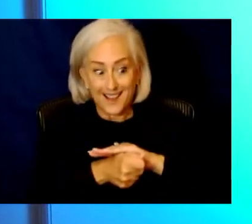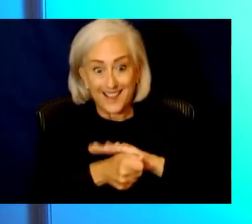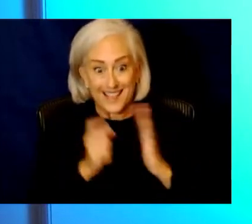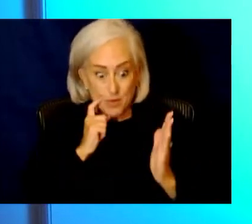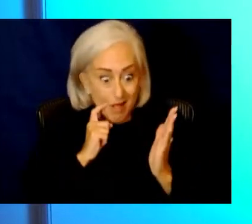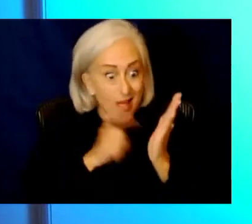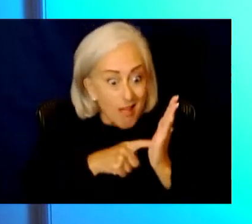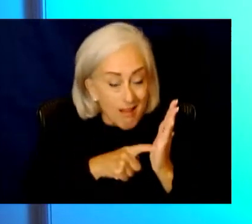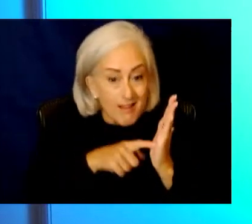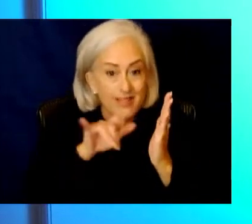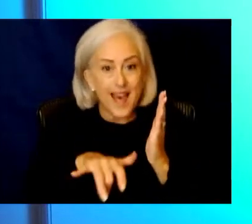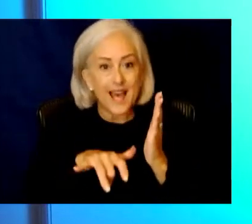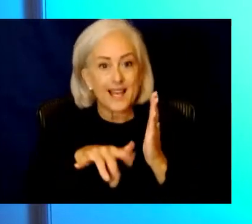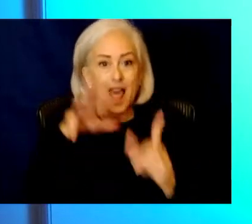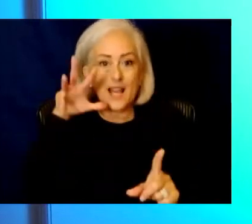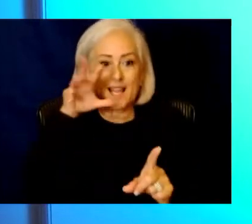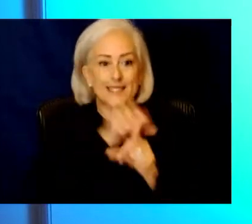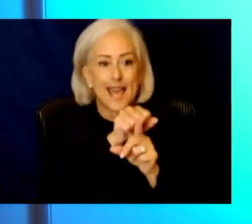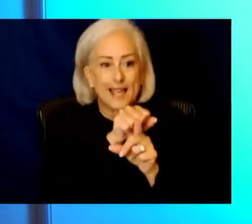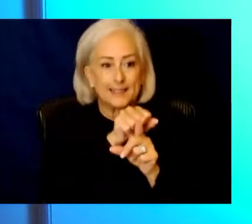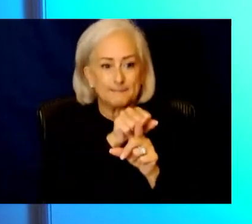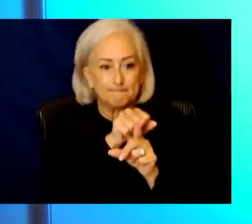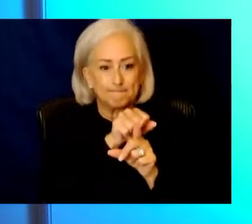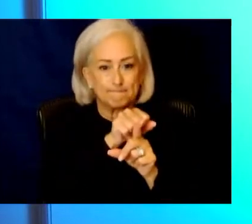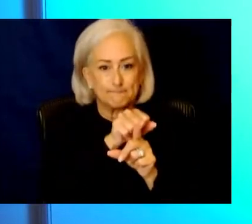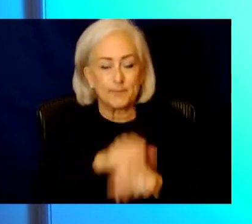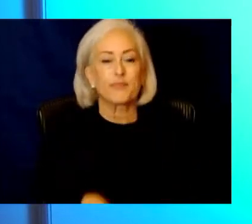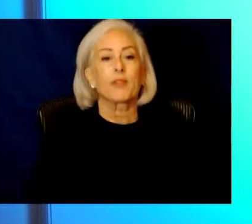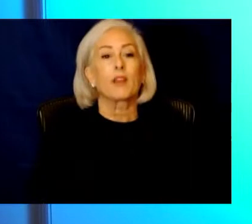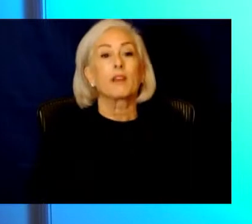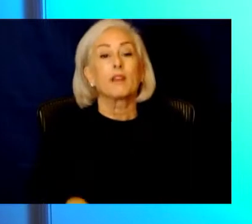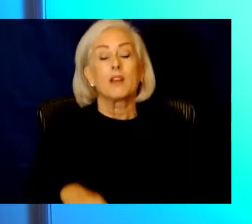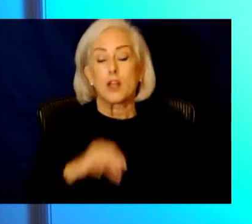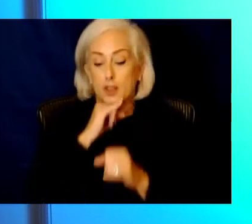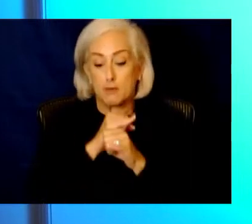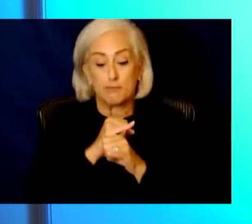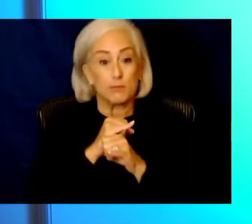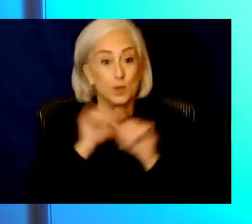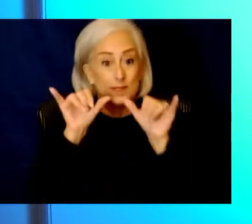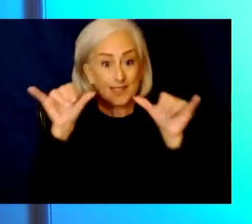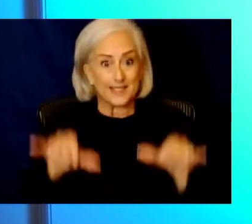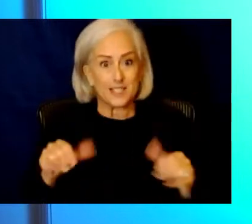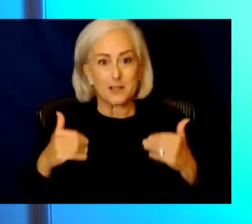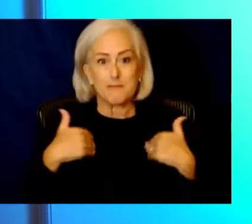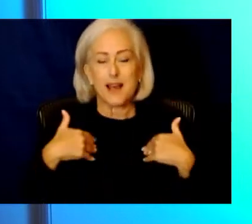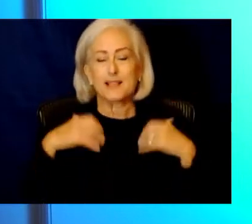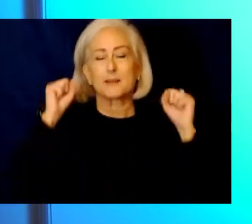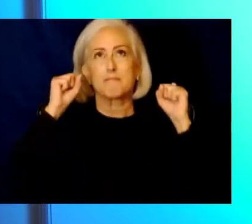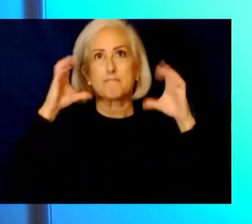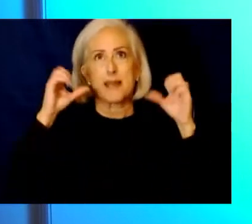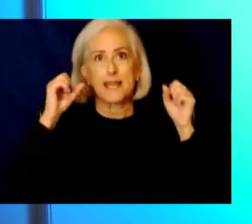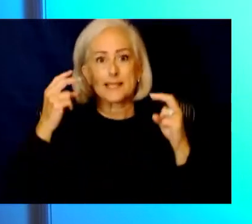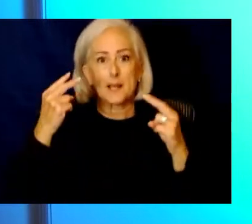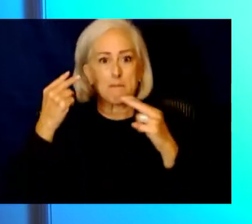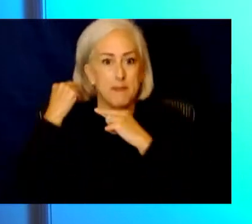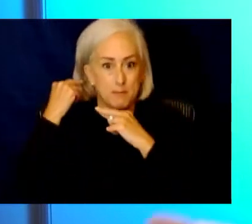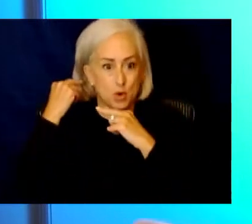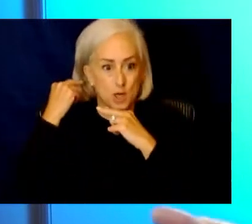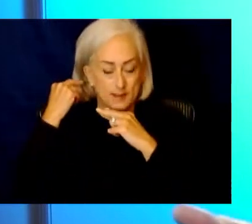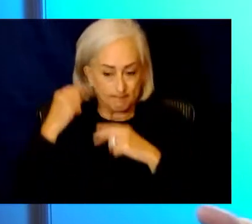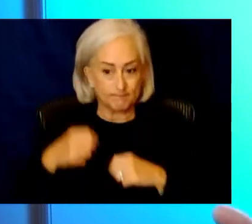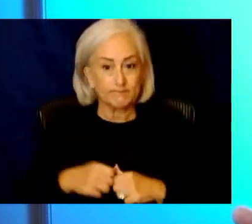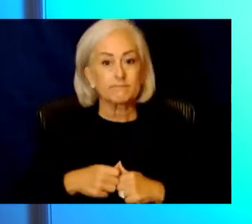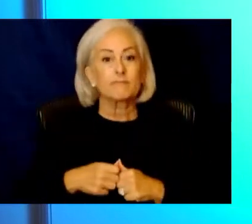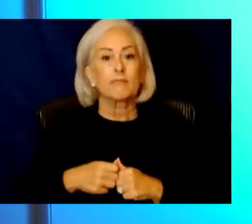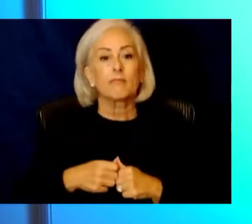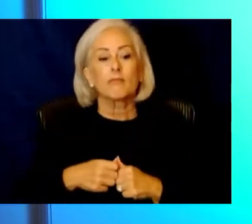interesting thing is that we have to remember our immune system has a memory. It has an excellent memory. And so that's what we were talking about, the durability and the longevity